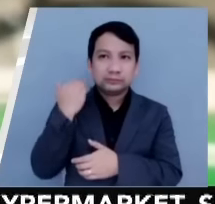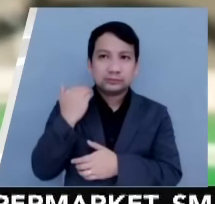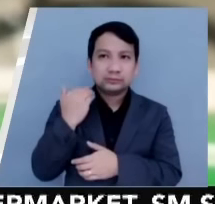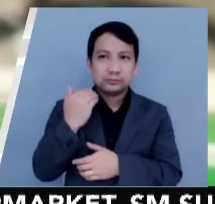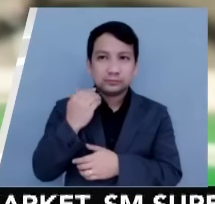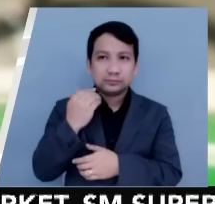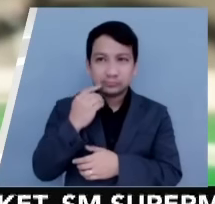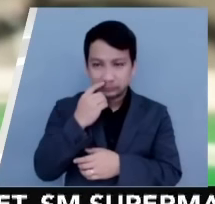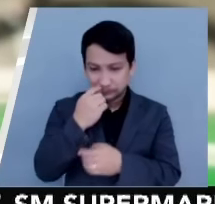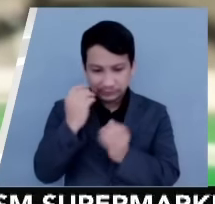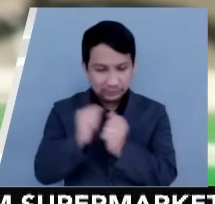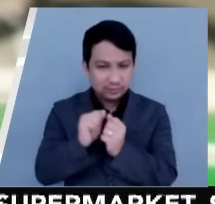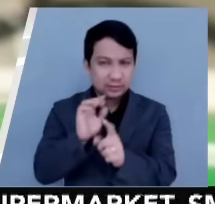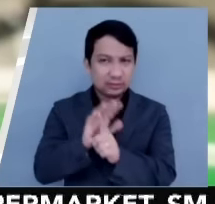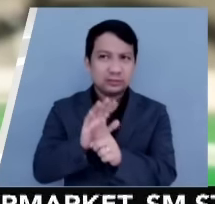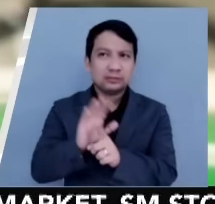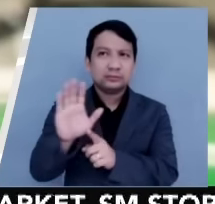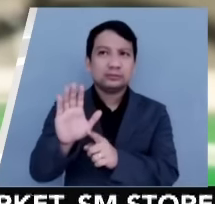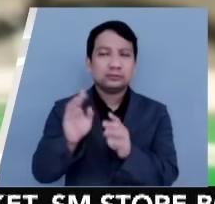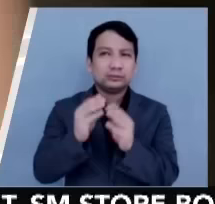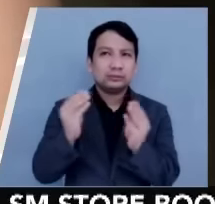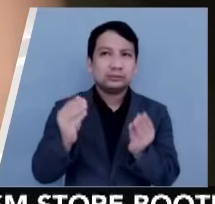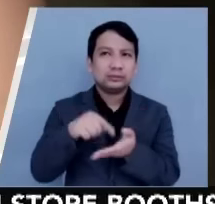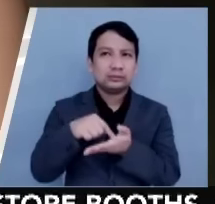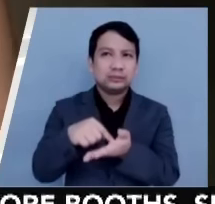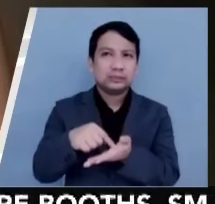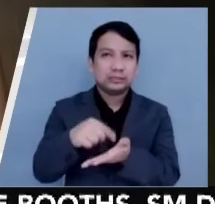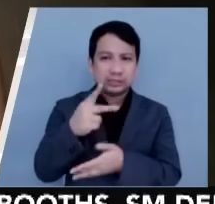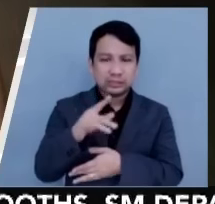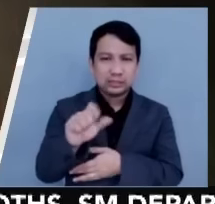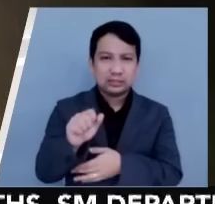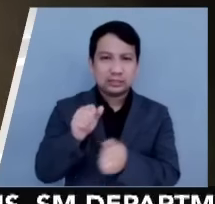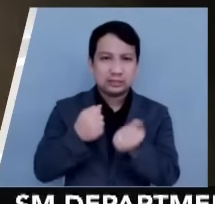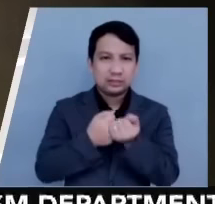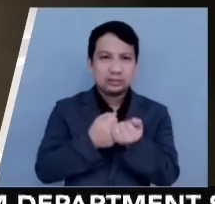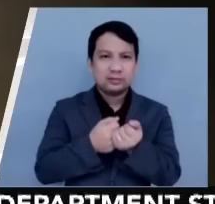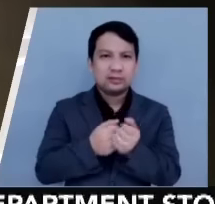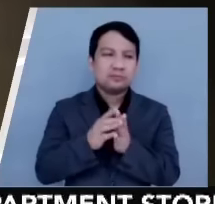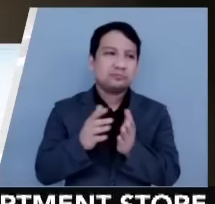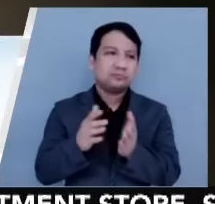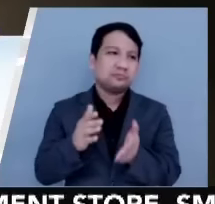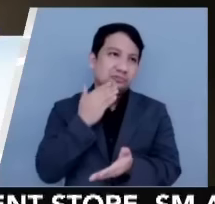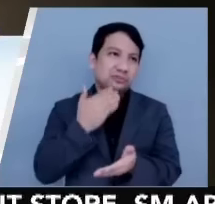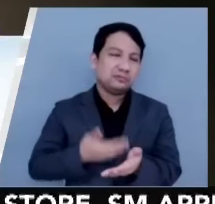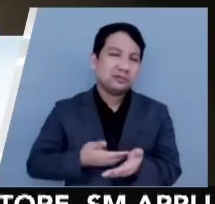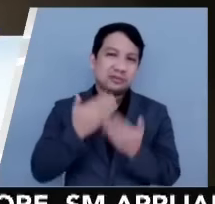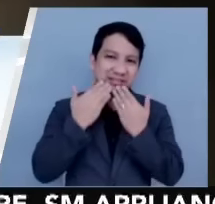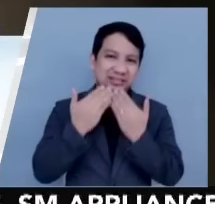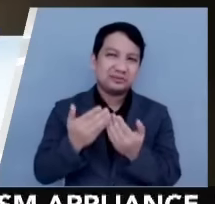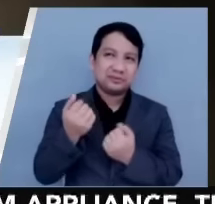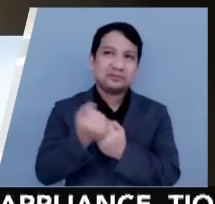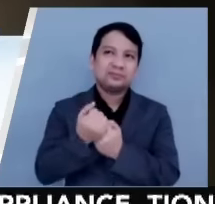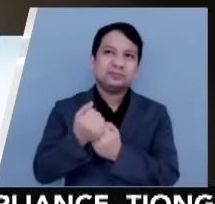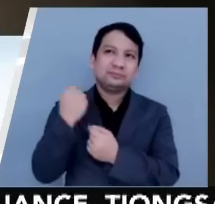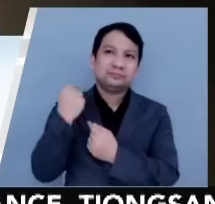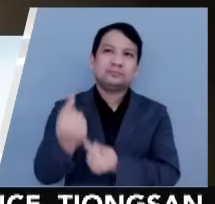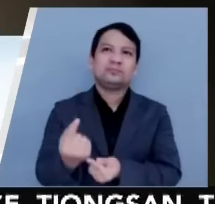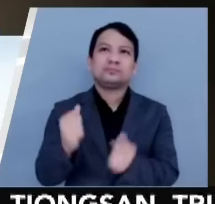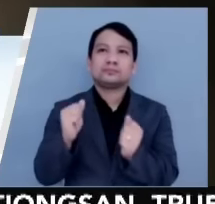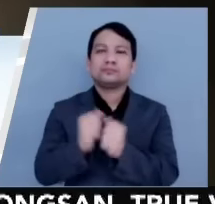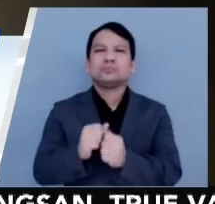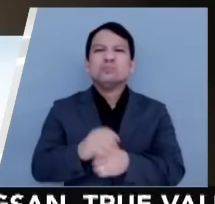si Kobe sa magazine cover ni Kylene. Well, thank you. Thank you for the support. Ever since talaga na mas naging